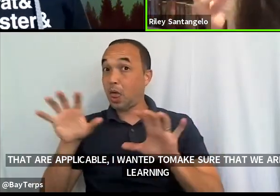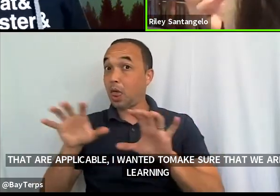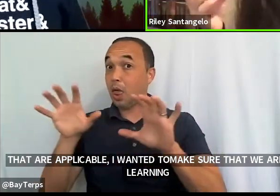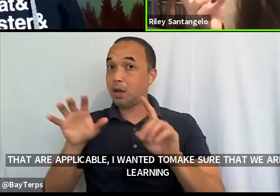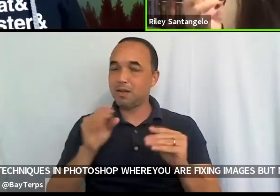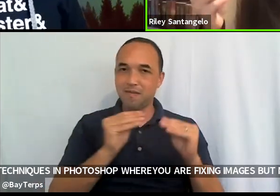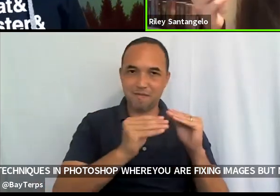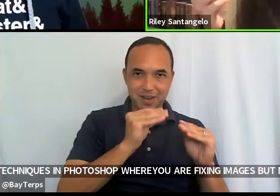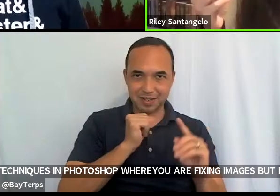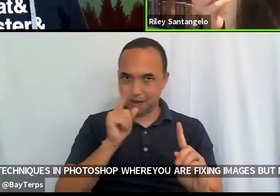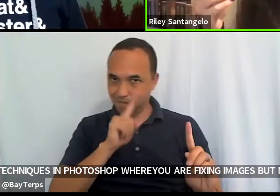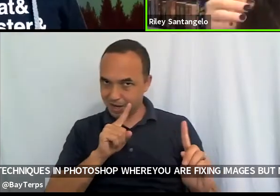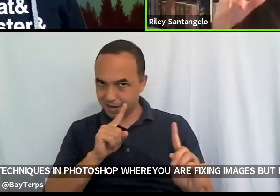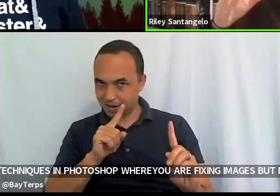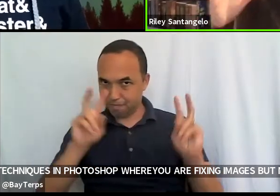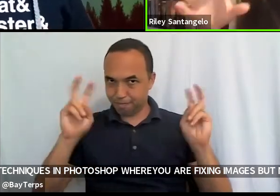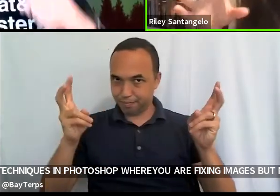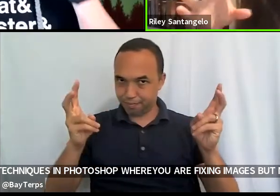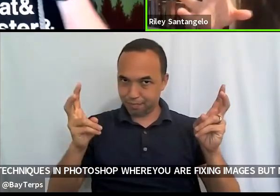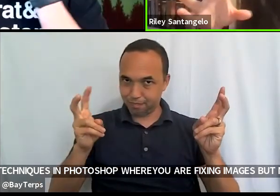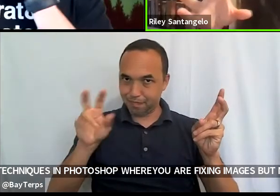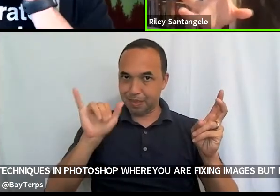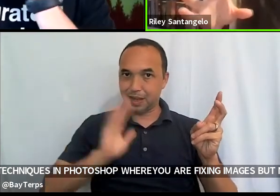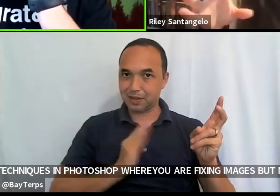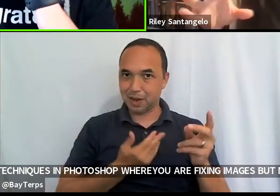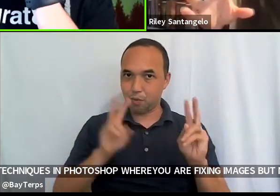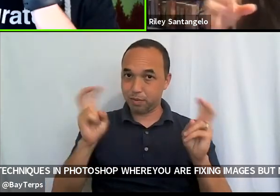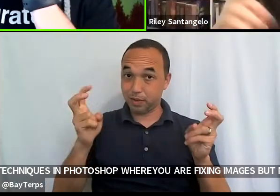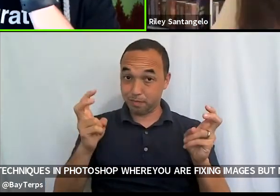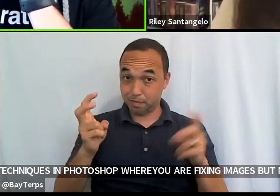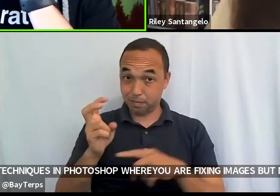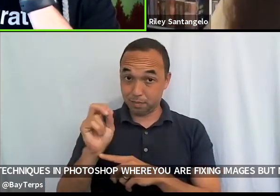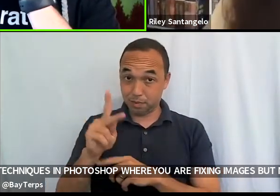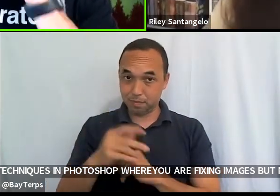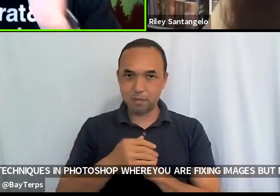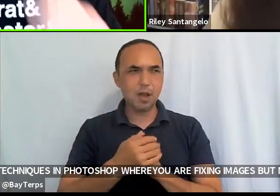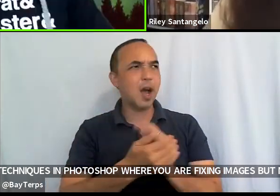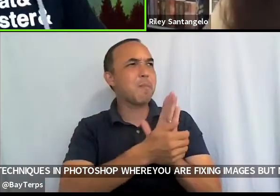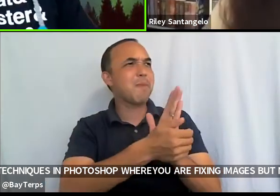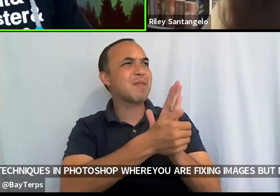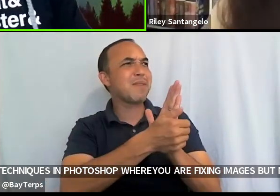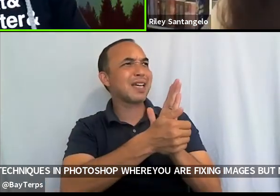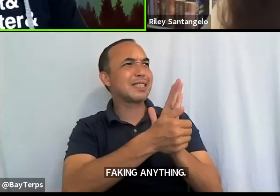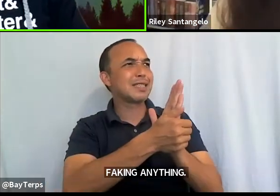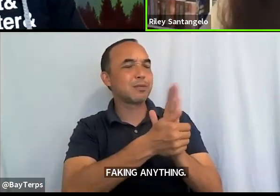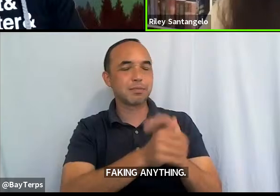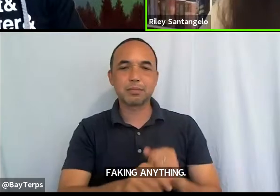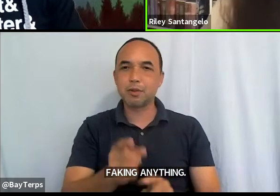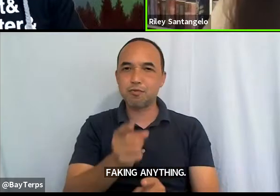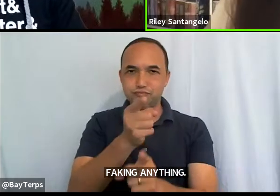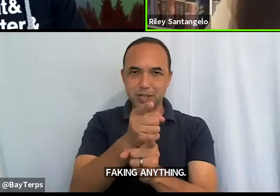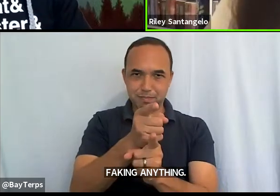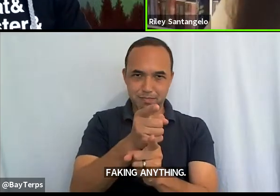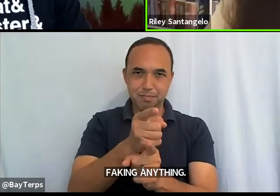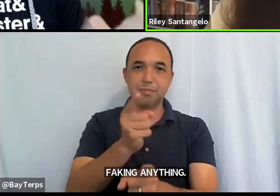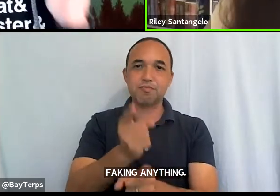fixing, not faking will be kind of the theme here. Commandments. Yep. Yes. Do not